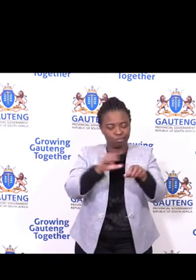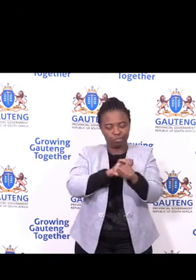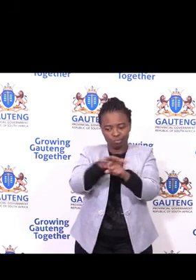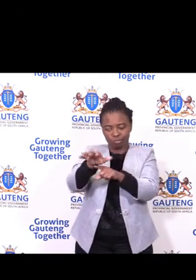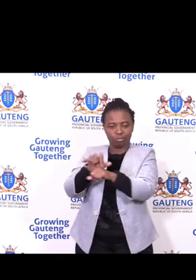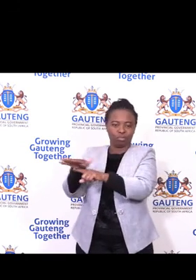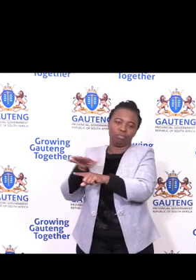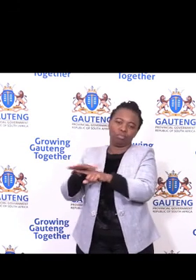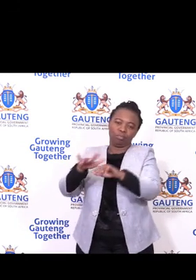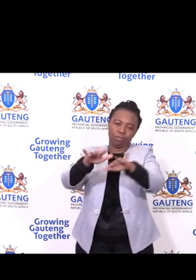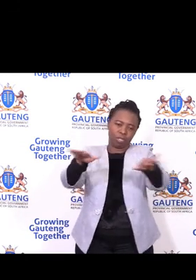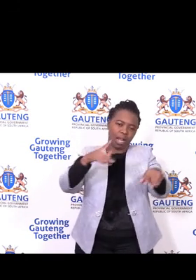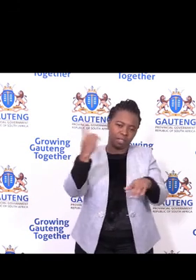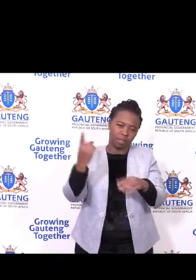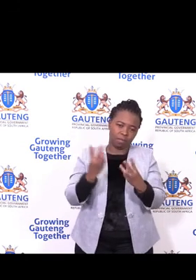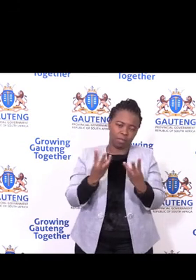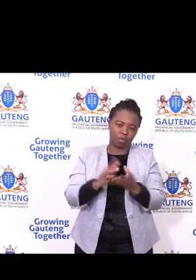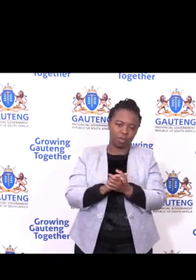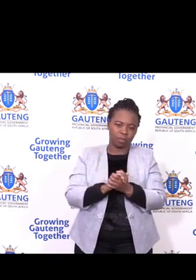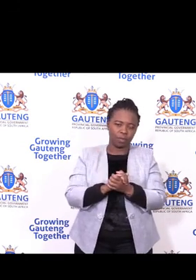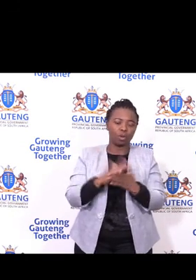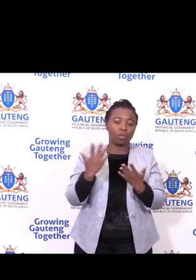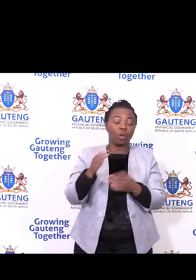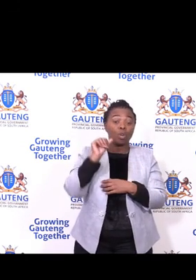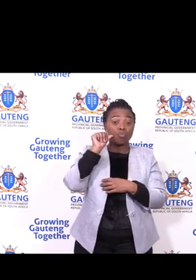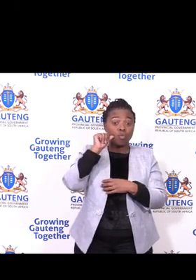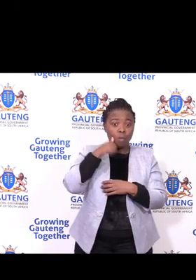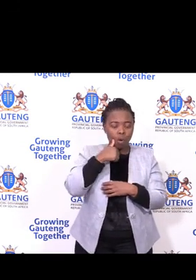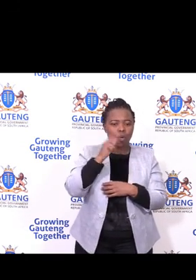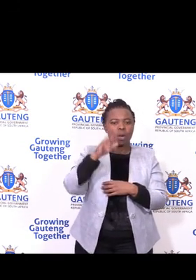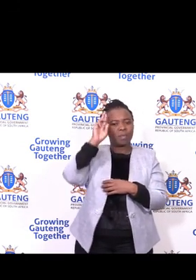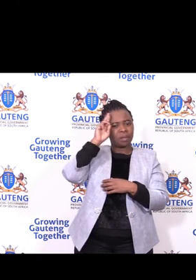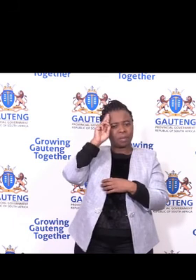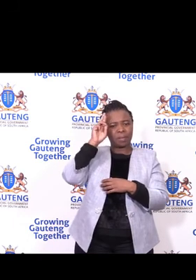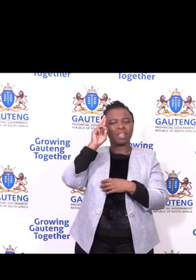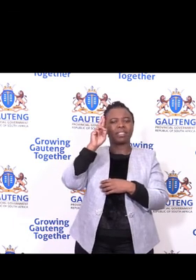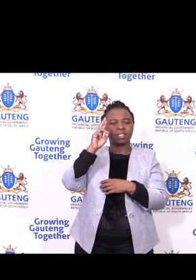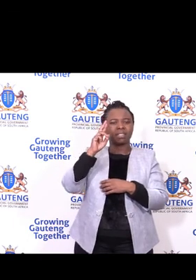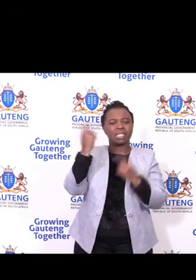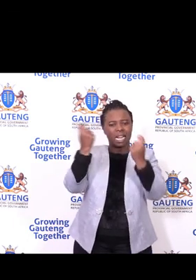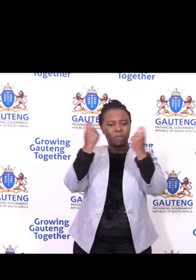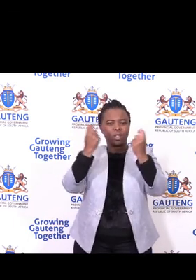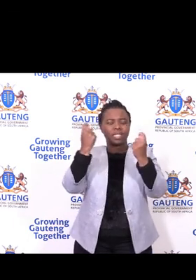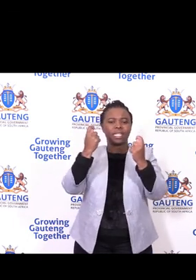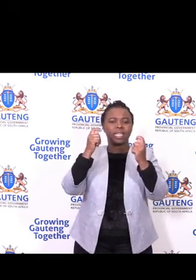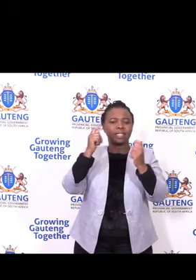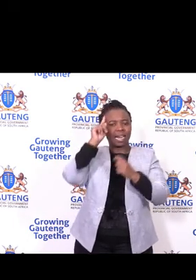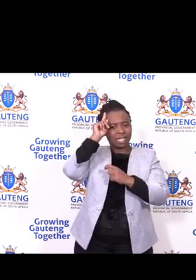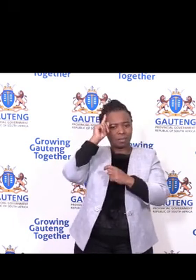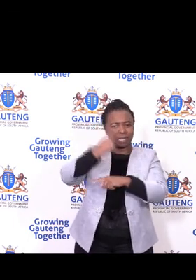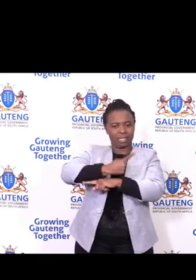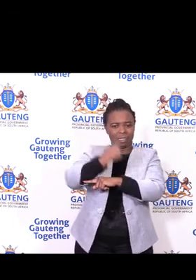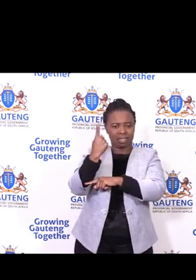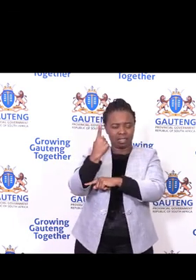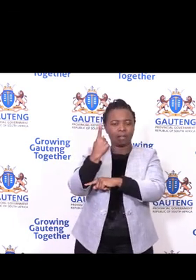spread. Tomorrow we'll be commemorating Nelson Mandela Day, And this is where all of us as South